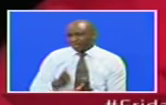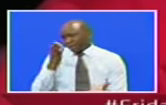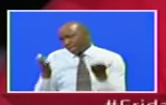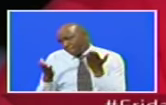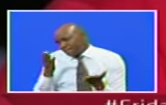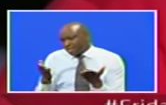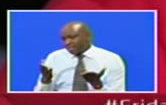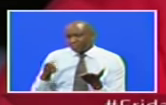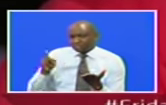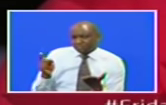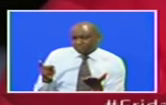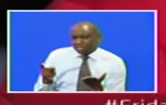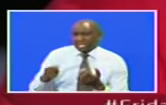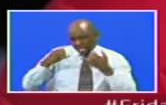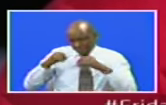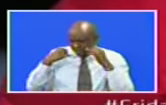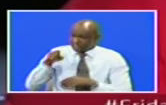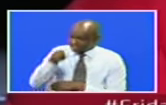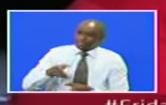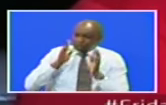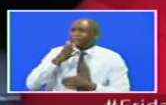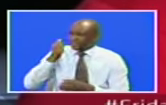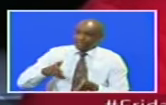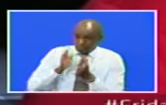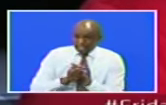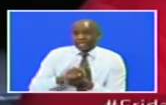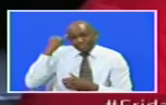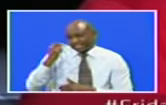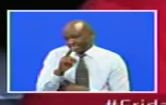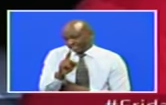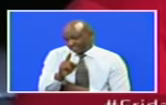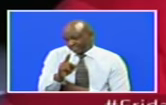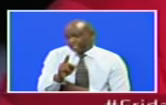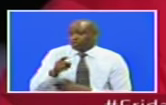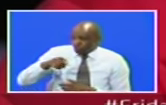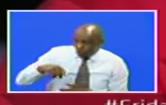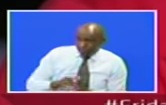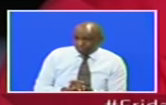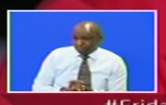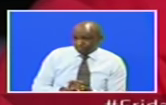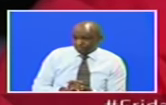probably implement the system in a better way. You can imagine being